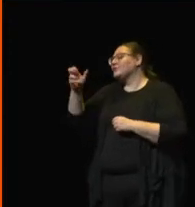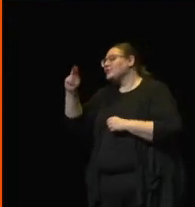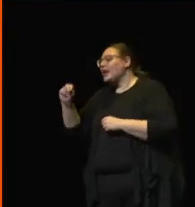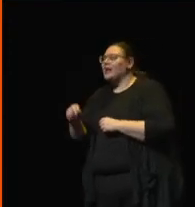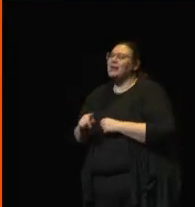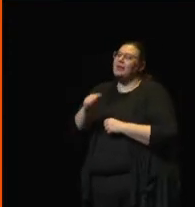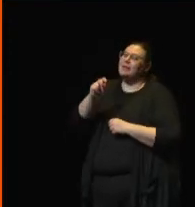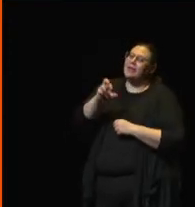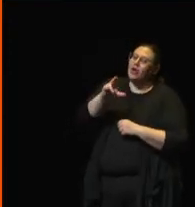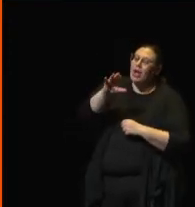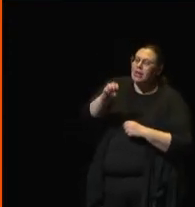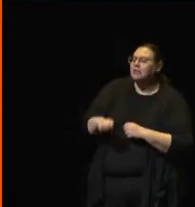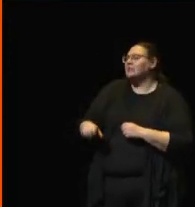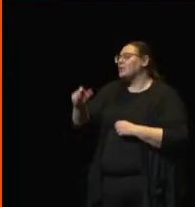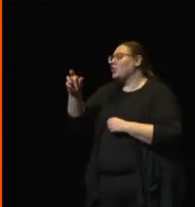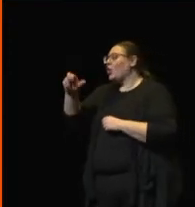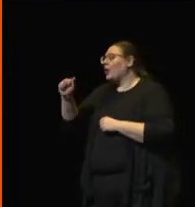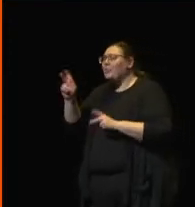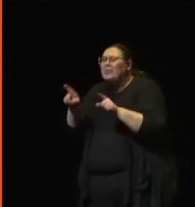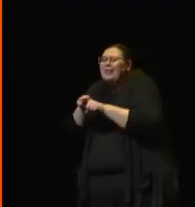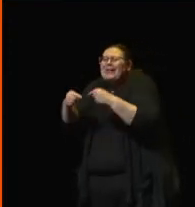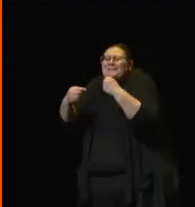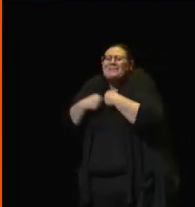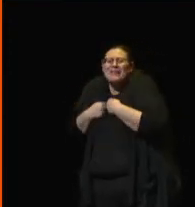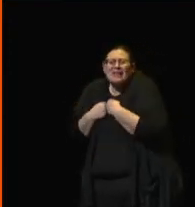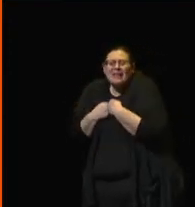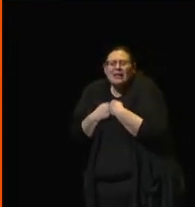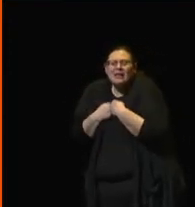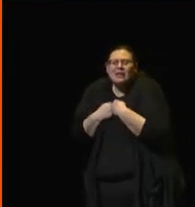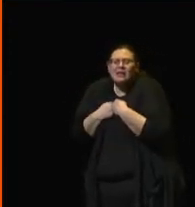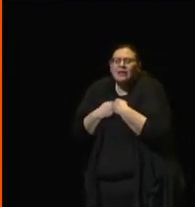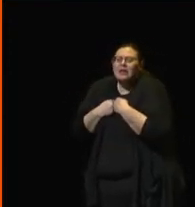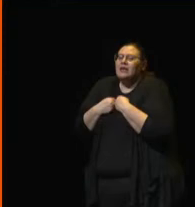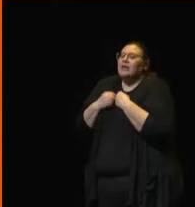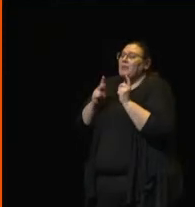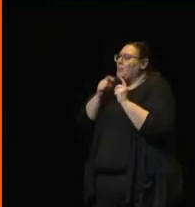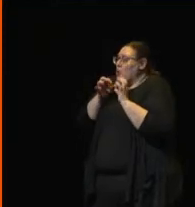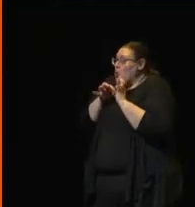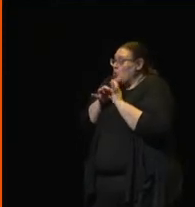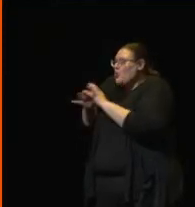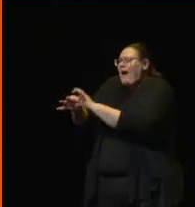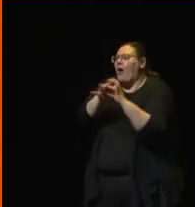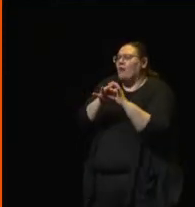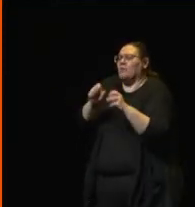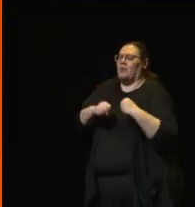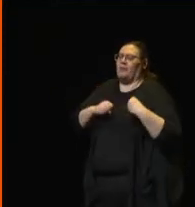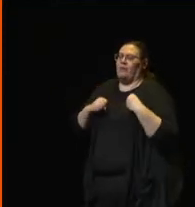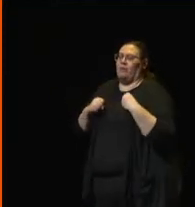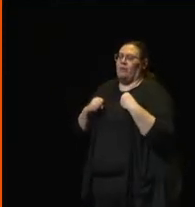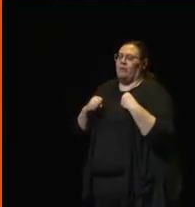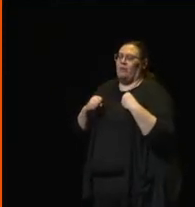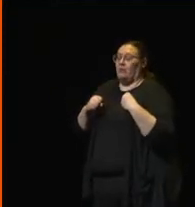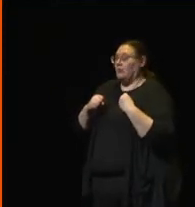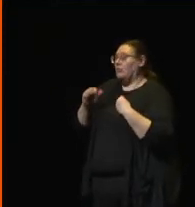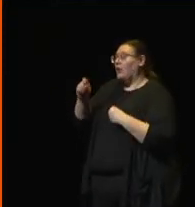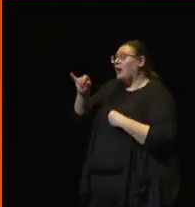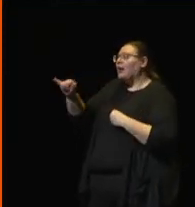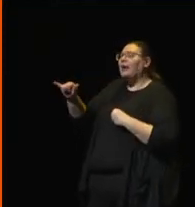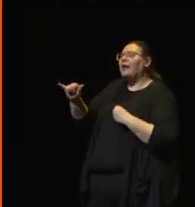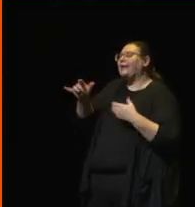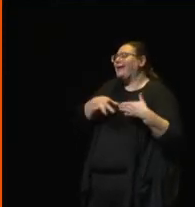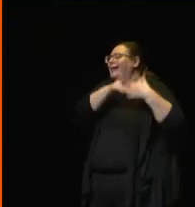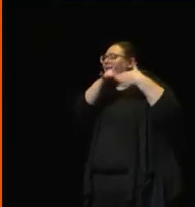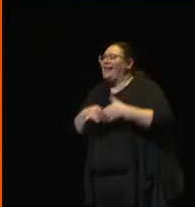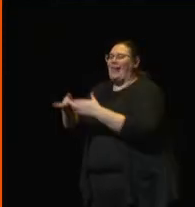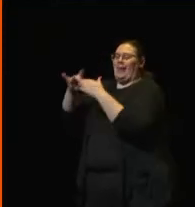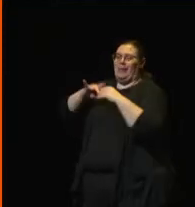Laura. People like me. People who are powerful together. Ady was the Pied Piper of this